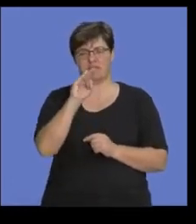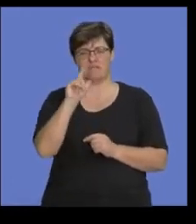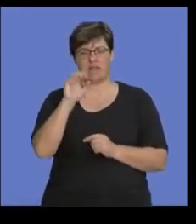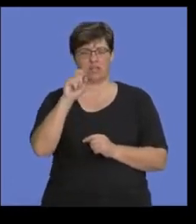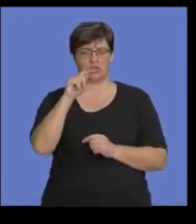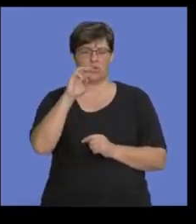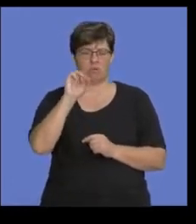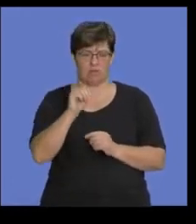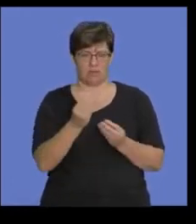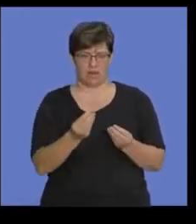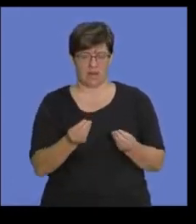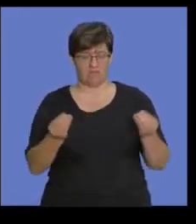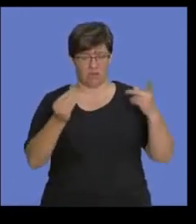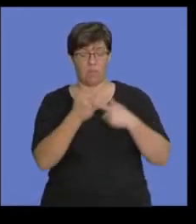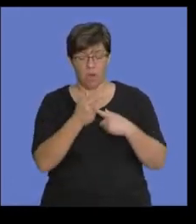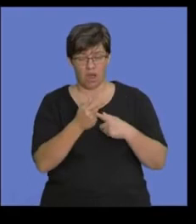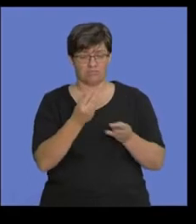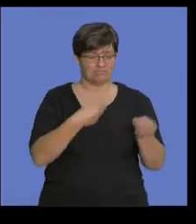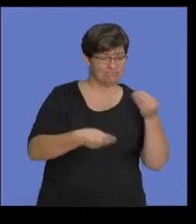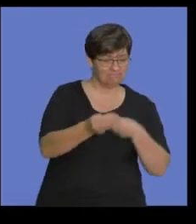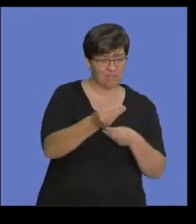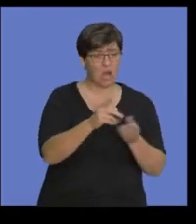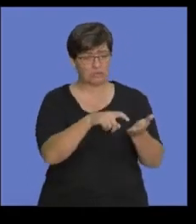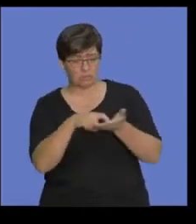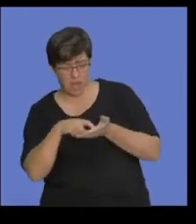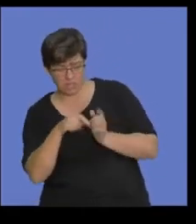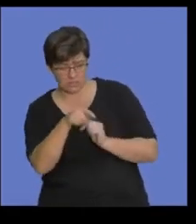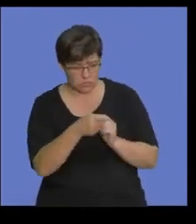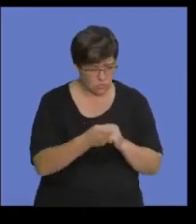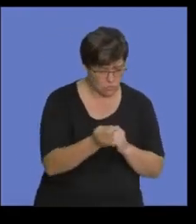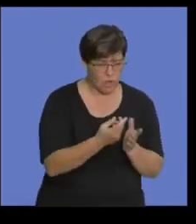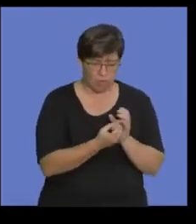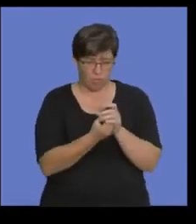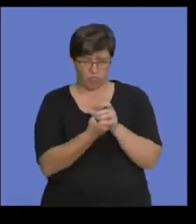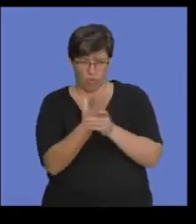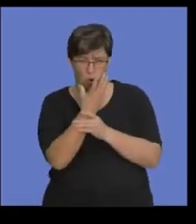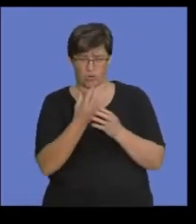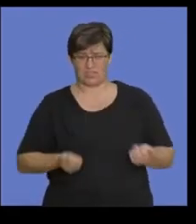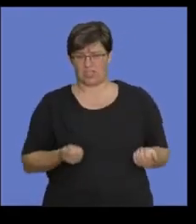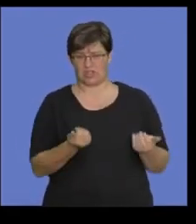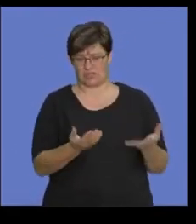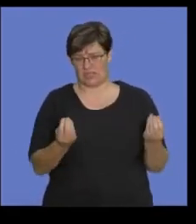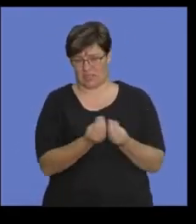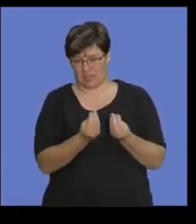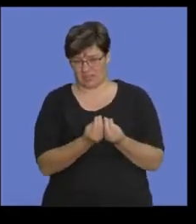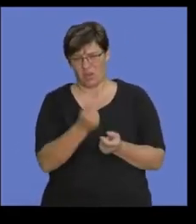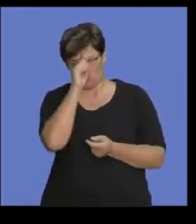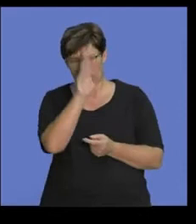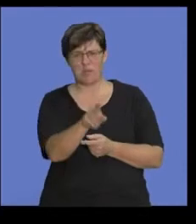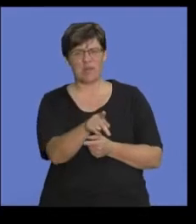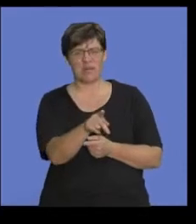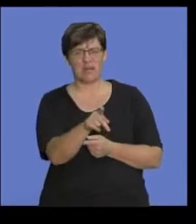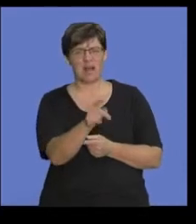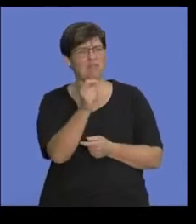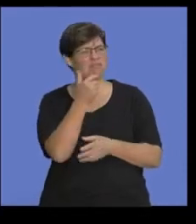with the rate at which goods and services grow at, right? So they increase by. You remember that